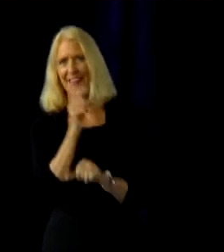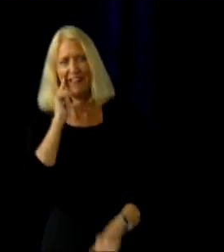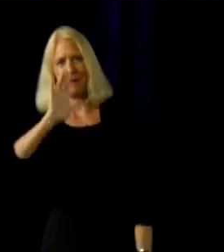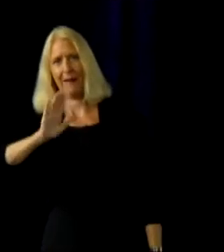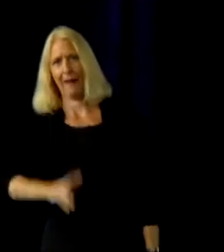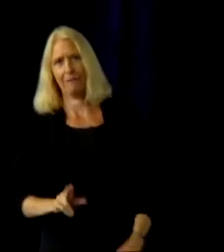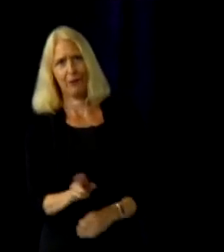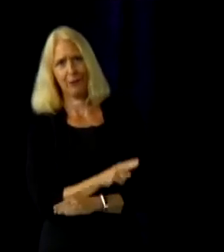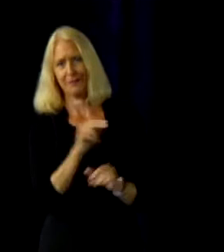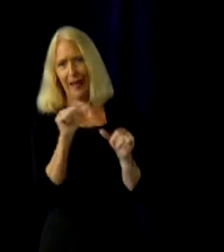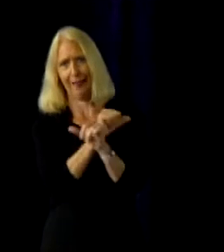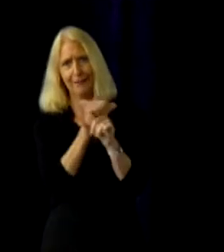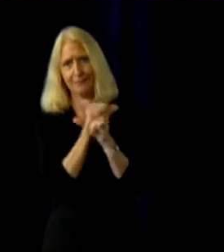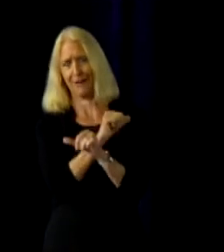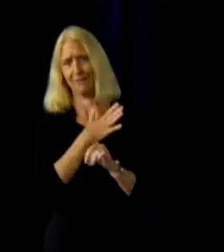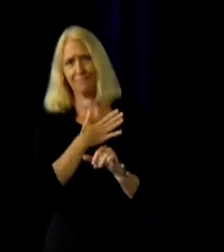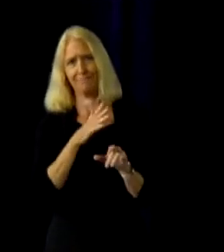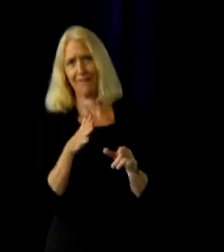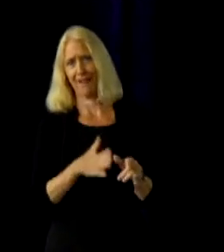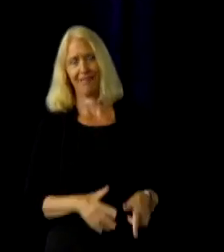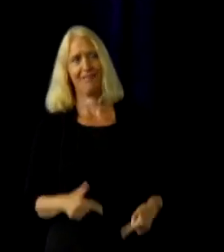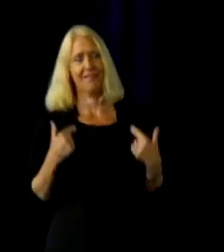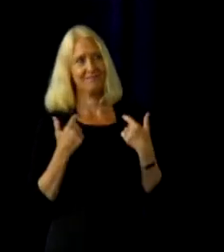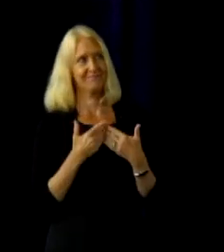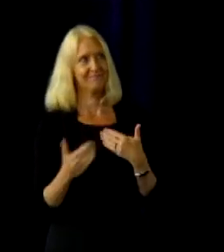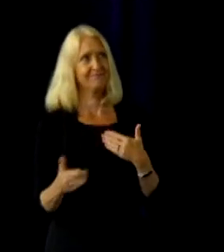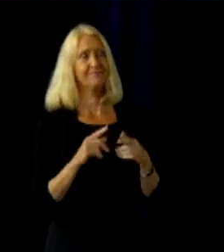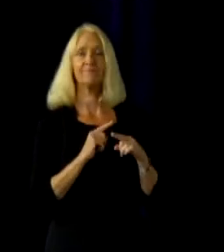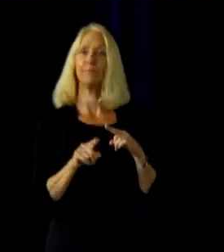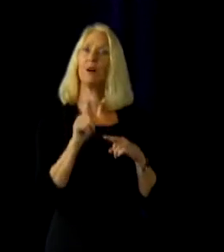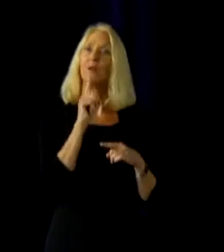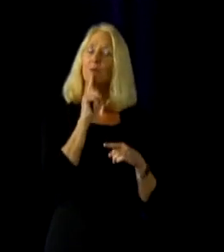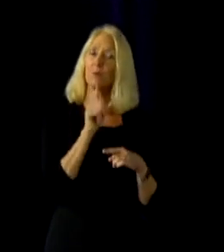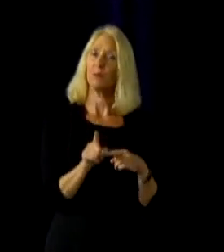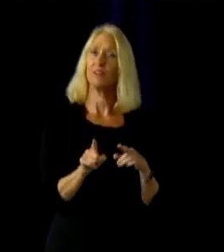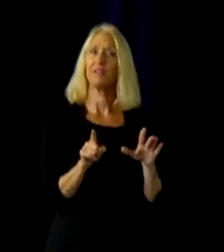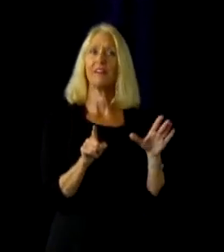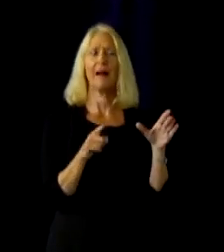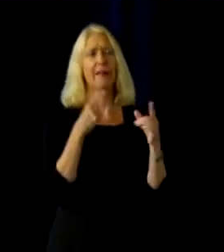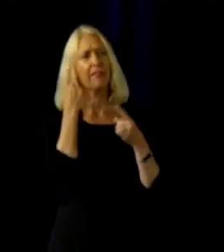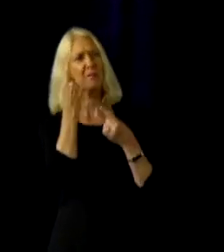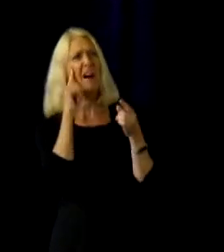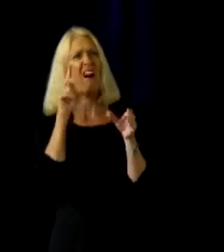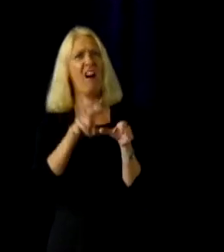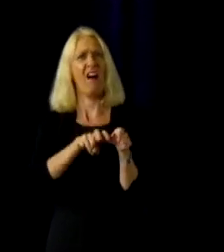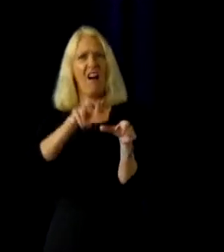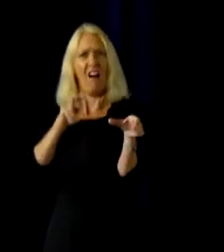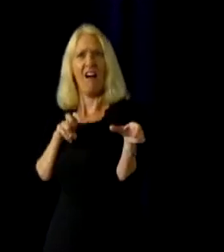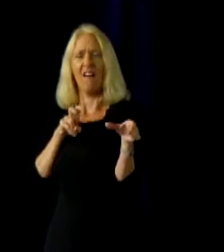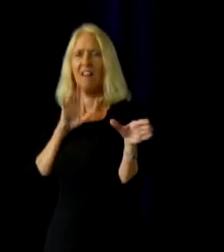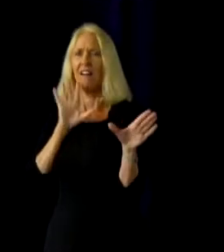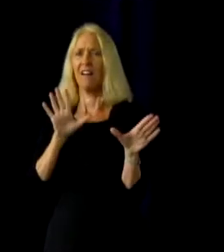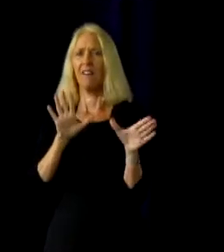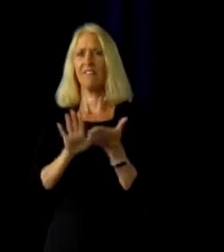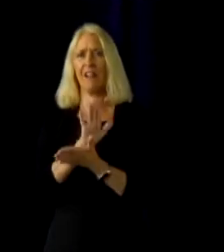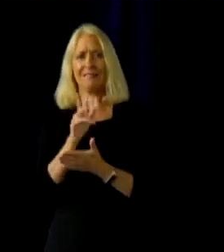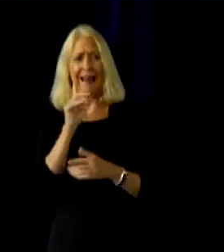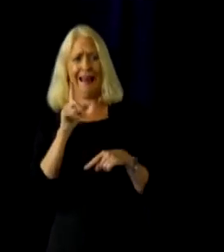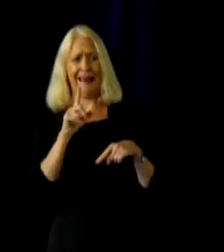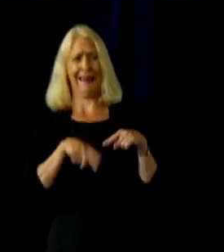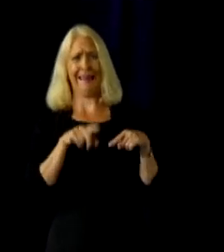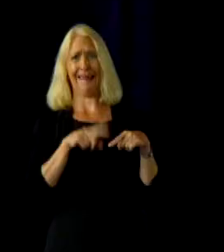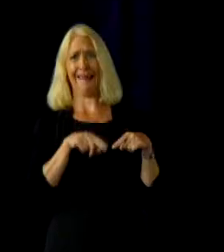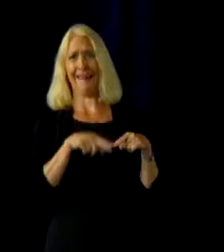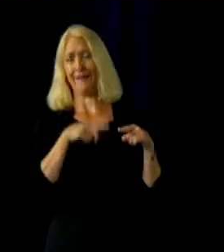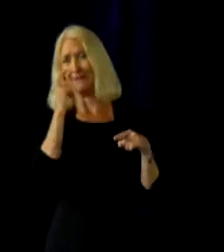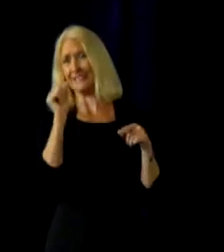it in my life. And truly thought of dropping out of college. I can't do this because of that. But